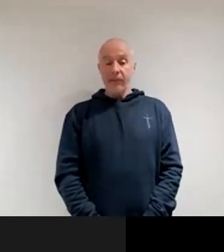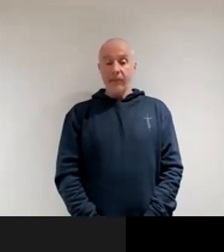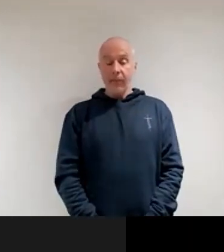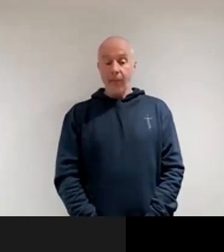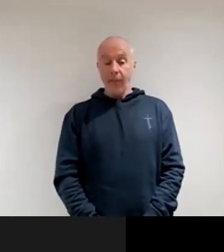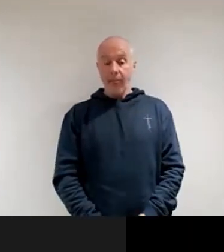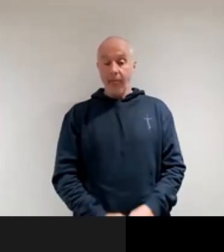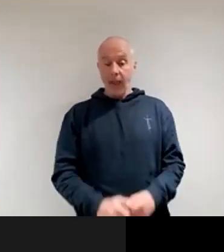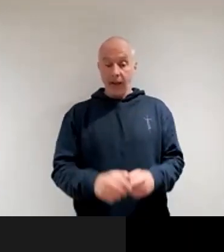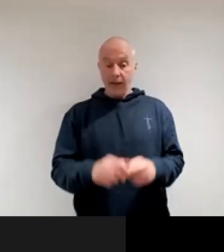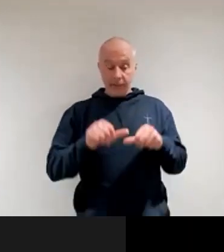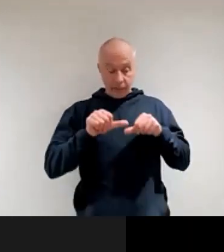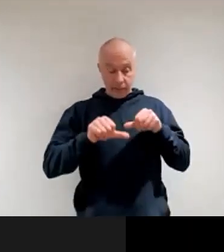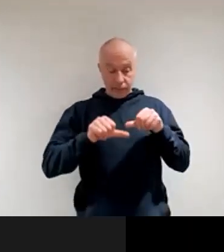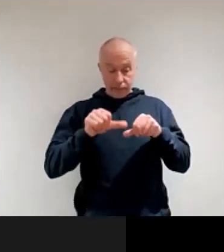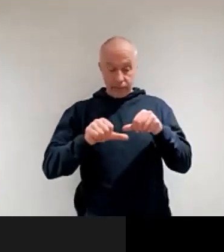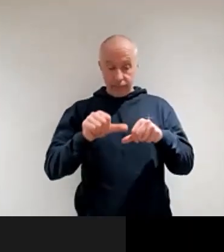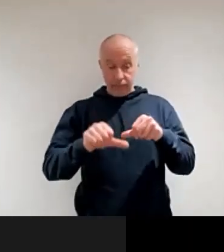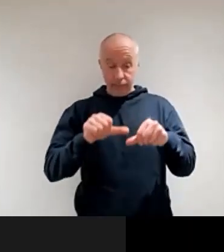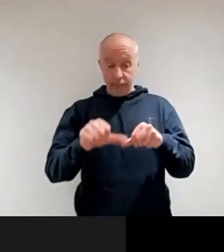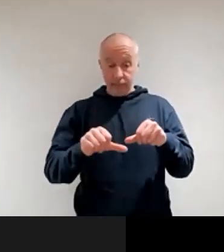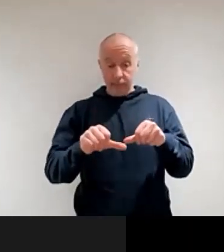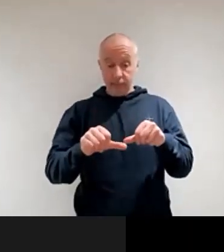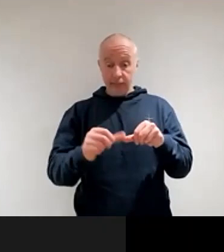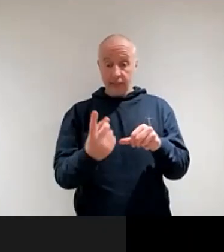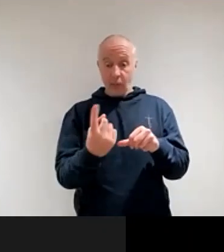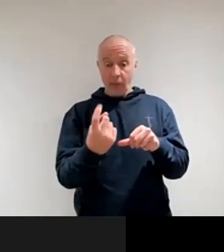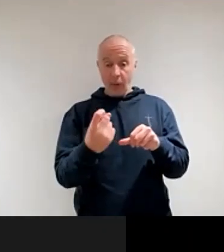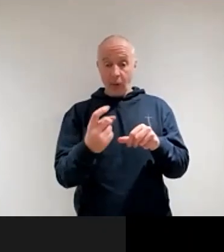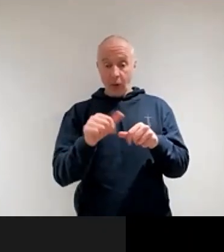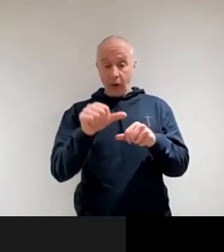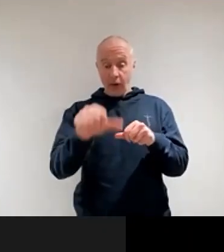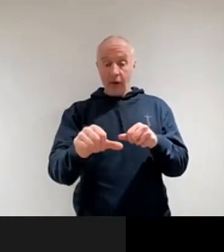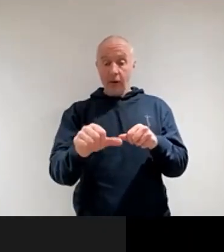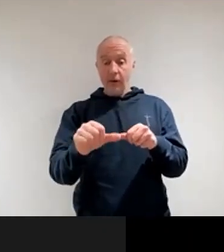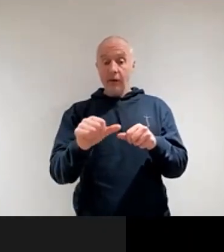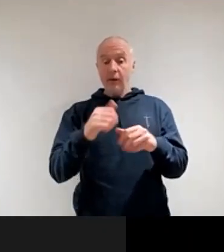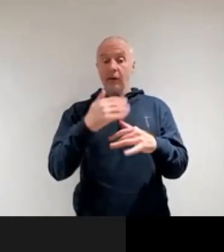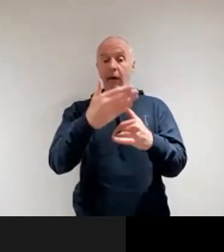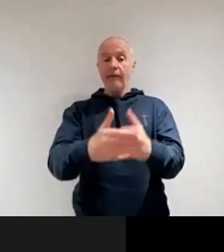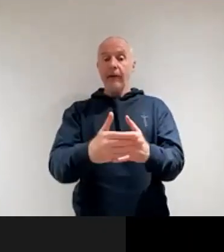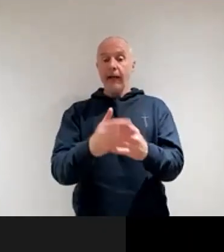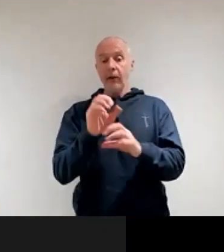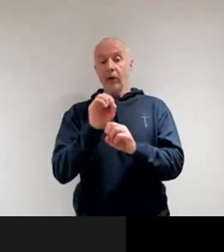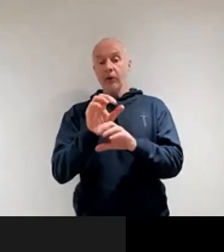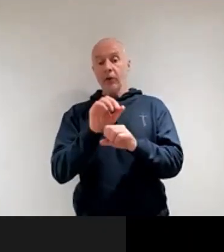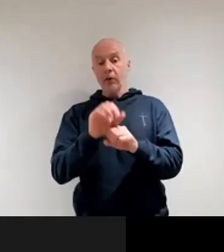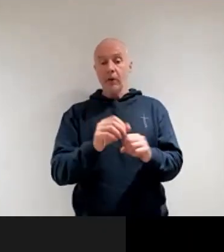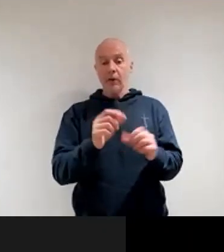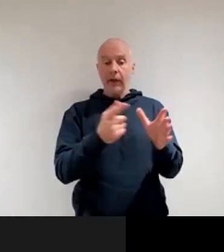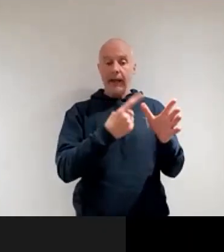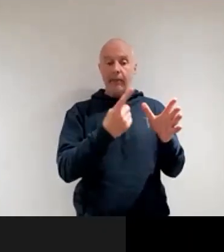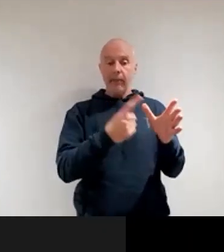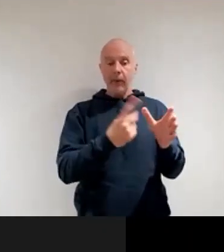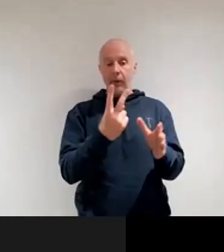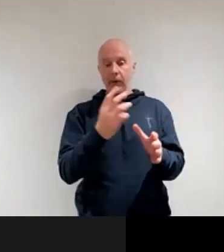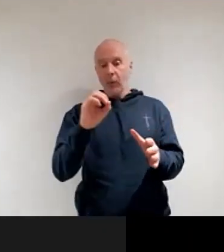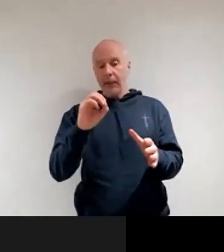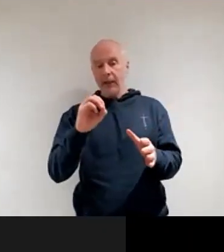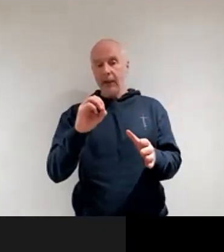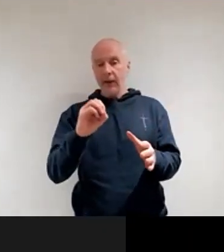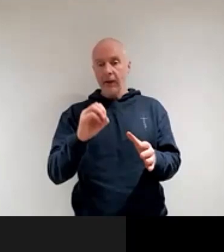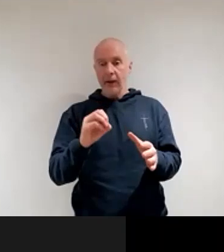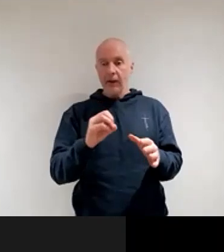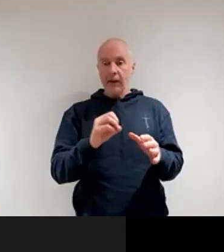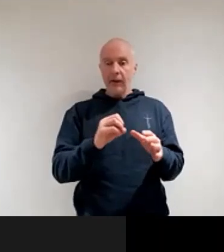our series this year. The next talk and our final talk is taking place on the 20th of April and is being delivered by Dr.